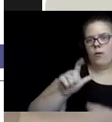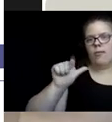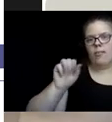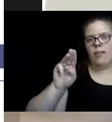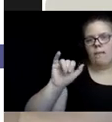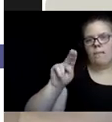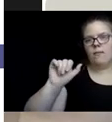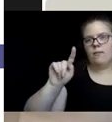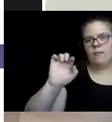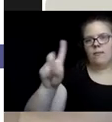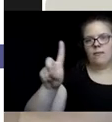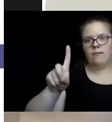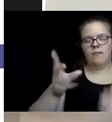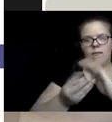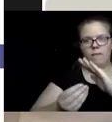too.